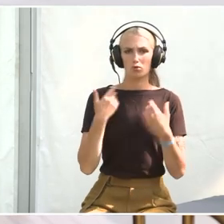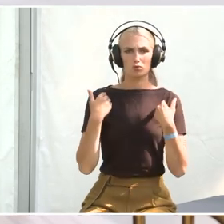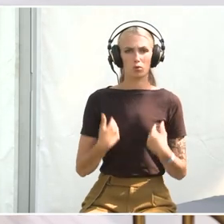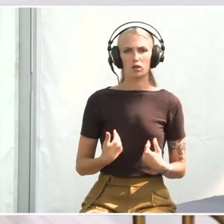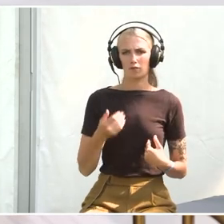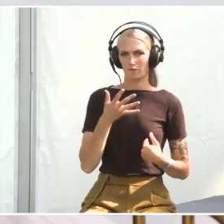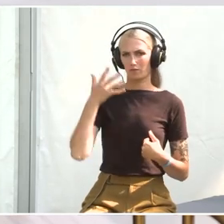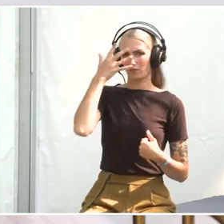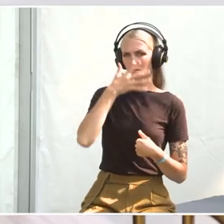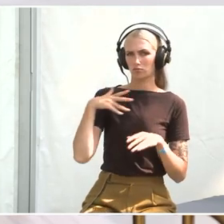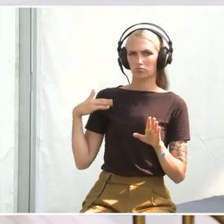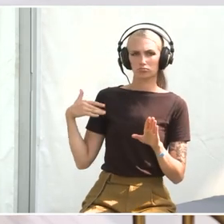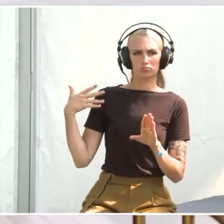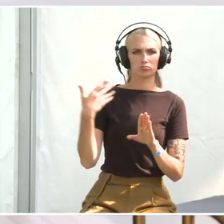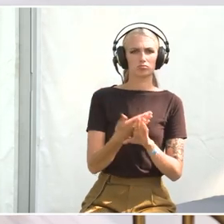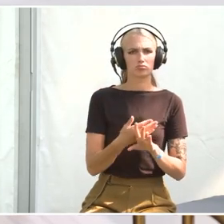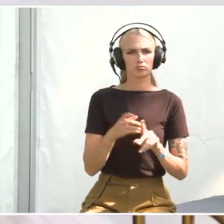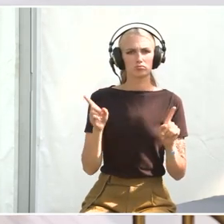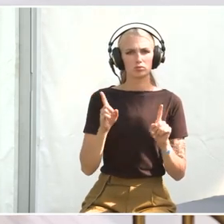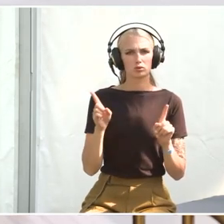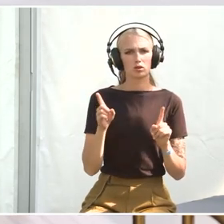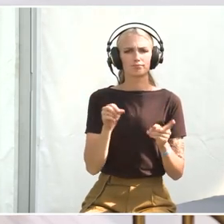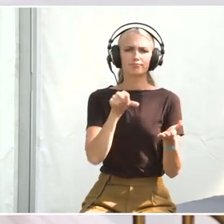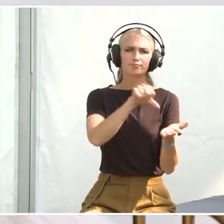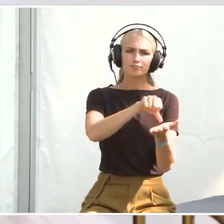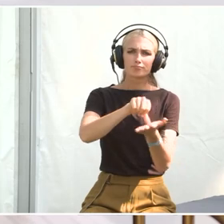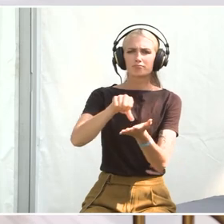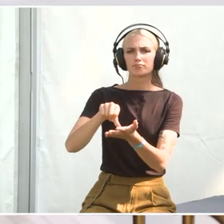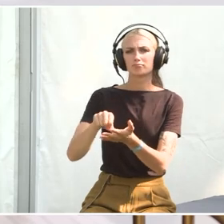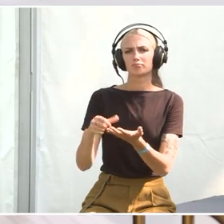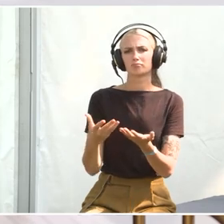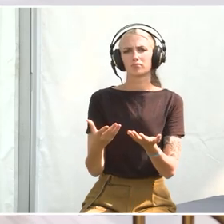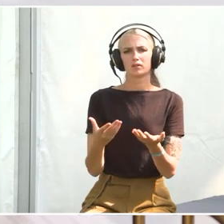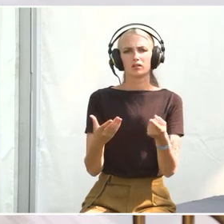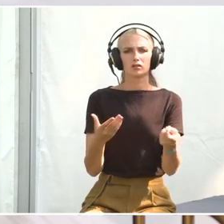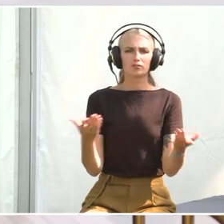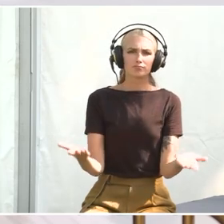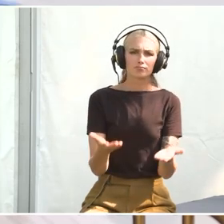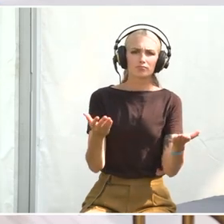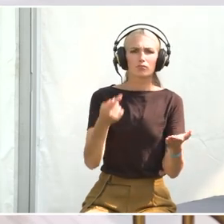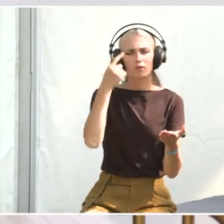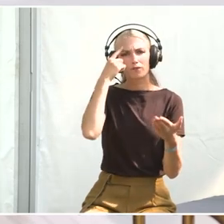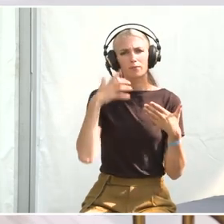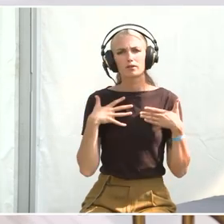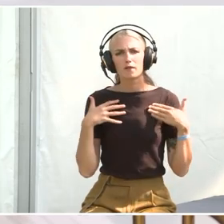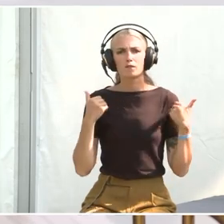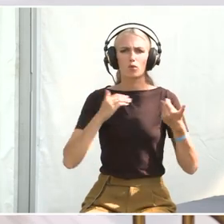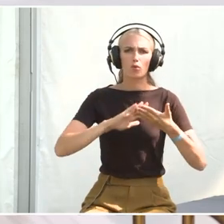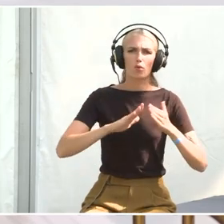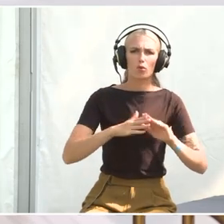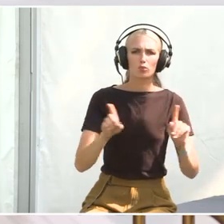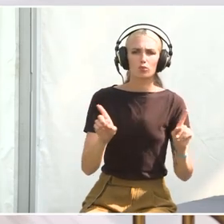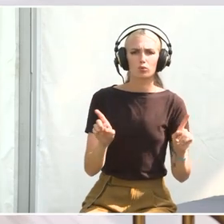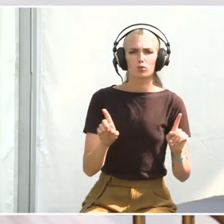past 5 years has been advocacy, developing mental health policy in Estonia from this, the NGO side.